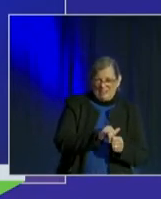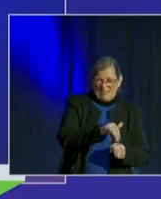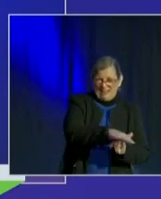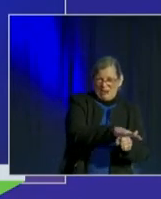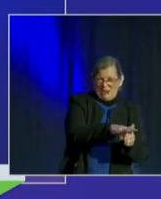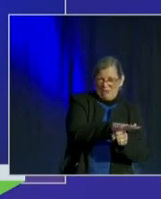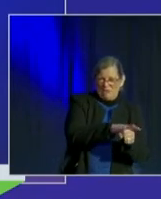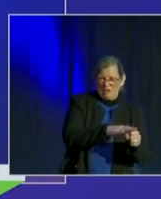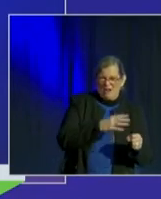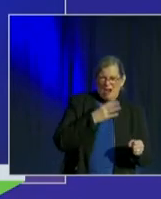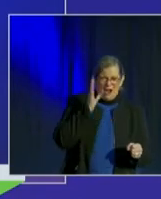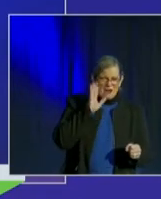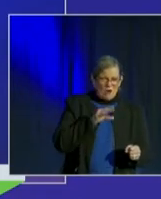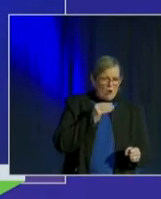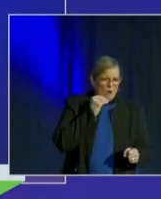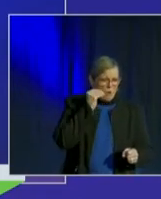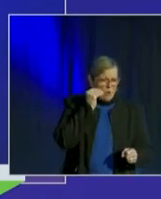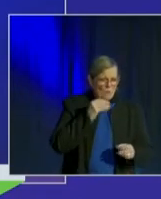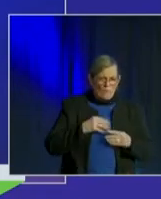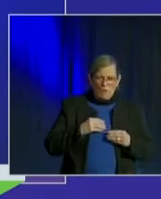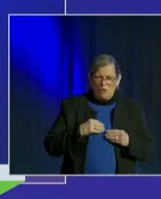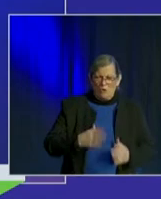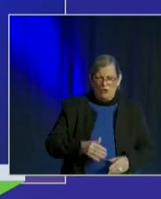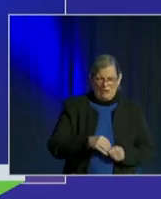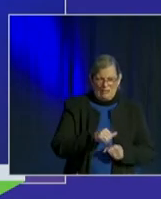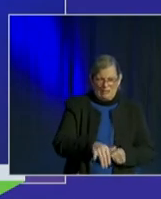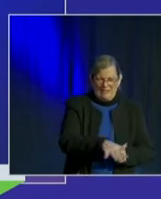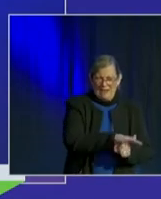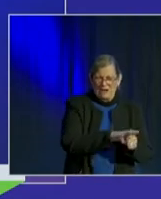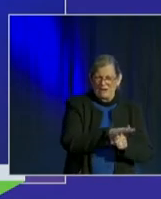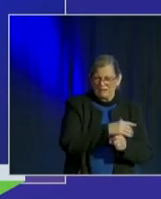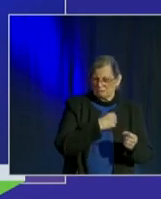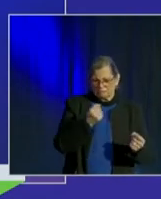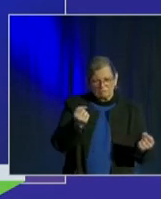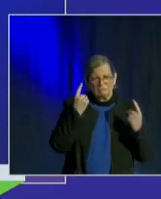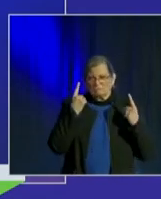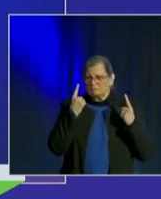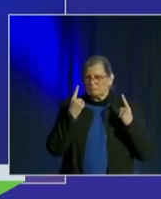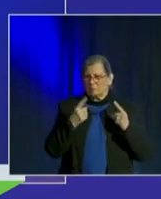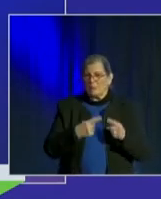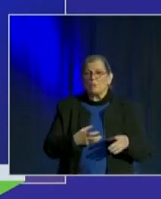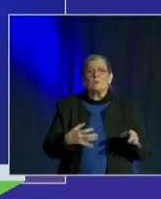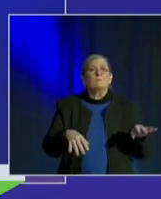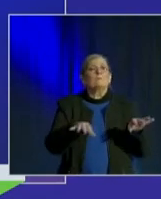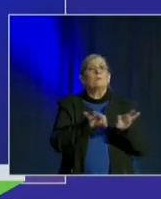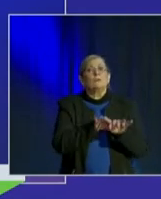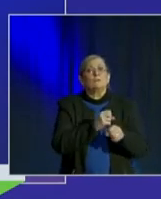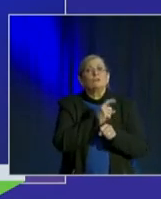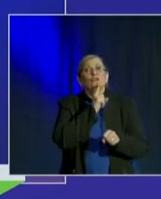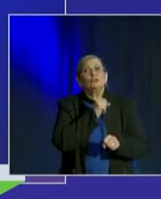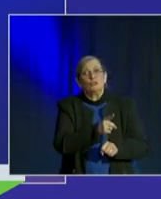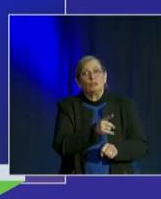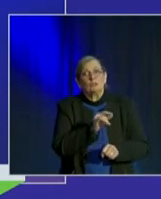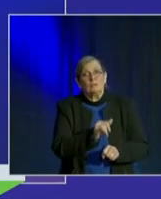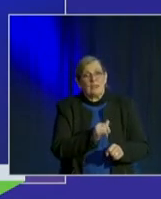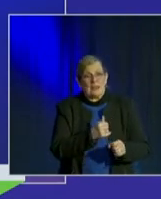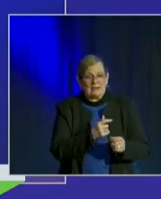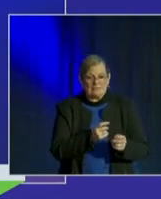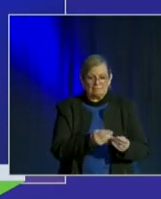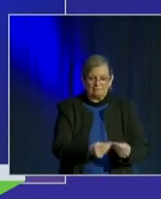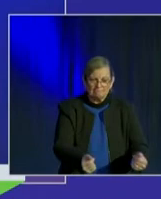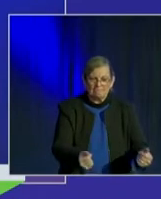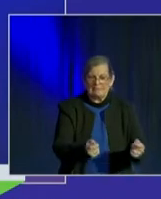with additional equipment. And we were also instrumental in making sure that there was some immediate assistance